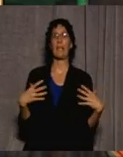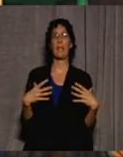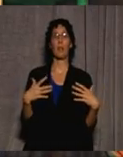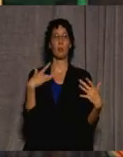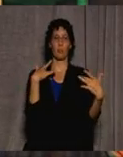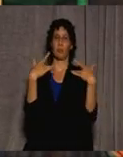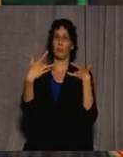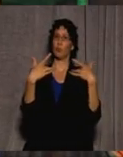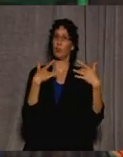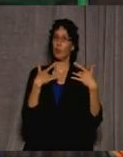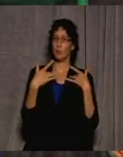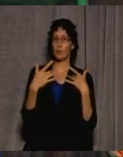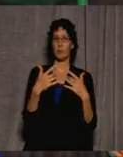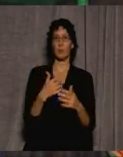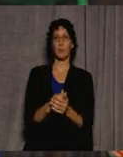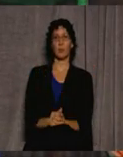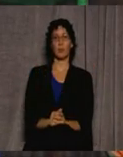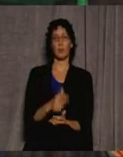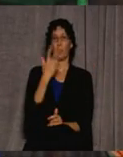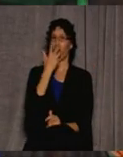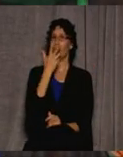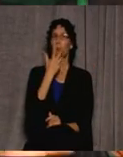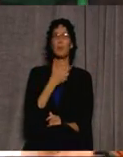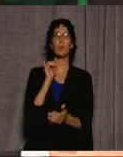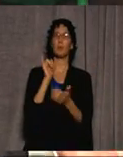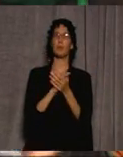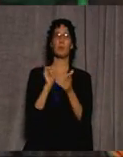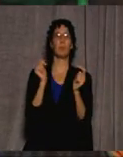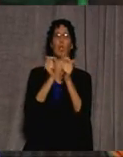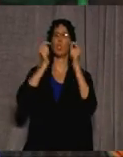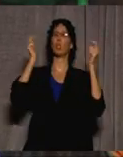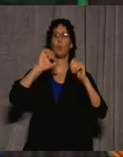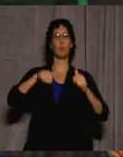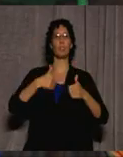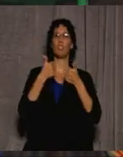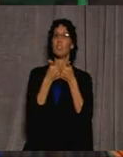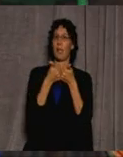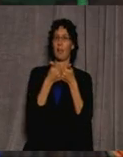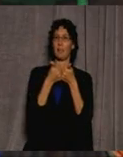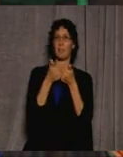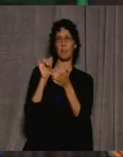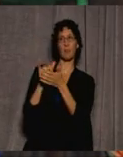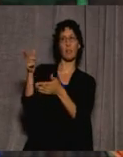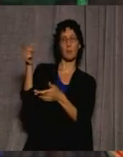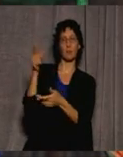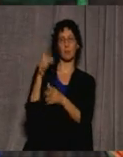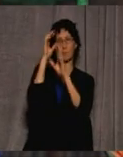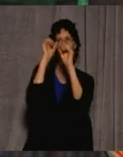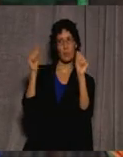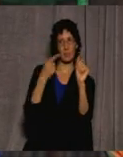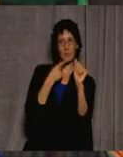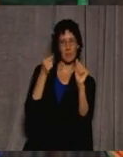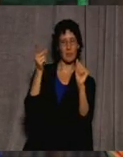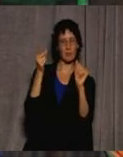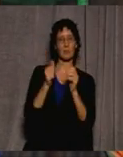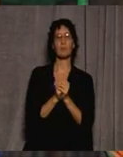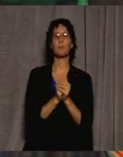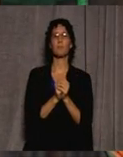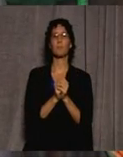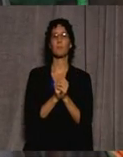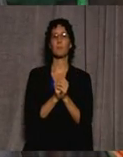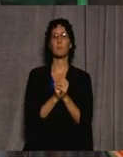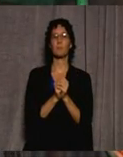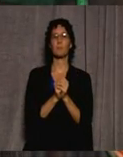concerned can be a huge challenge, as the president said to us a little while ago. Yet you have decided to